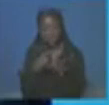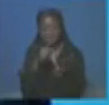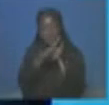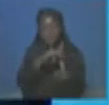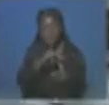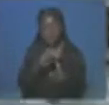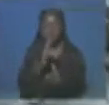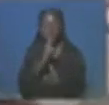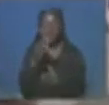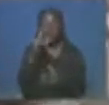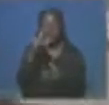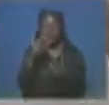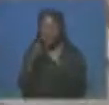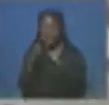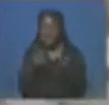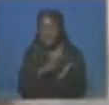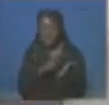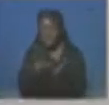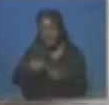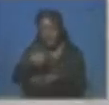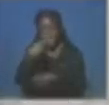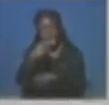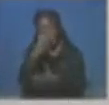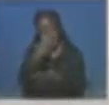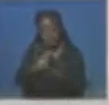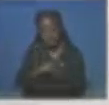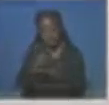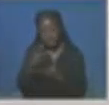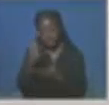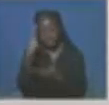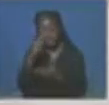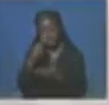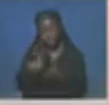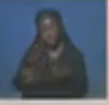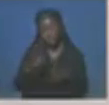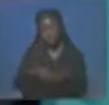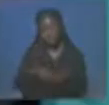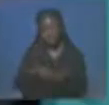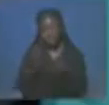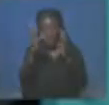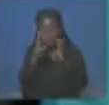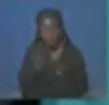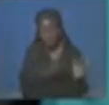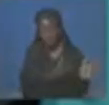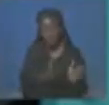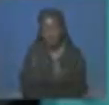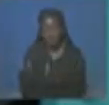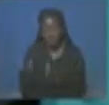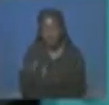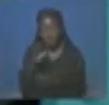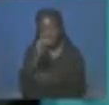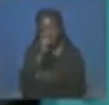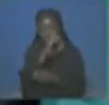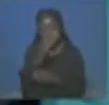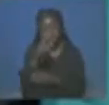sense, already paying a high price for the intensifying weather patterns of tomorrow. The Minister of State responsible for